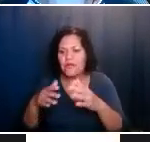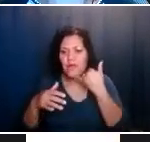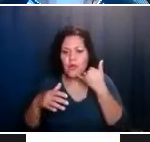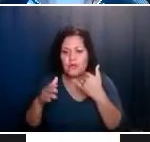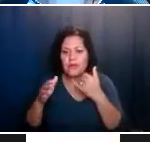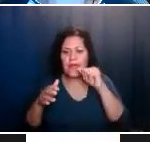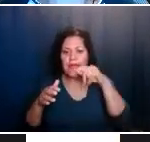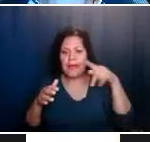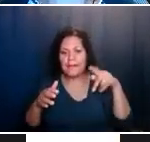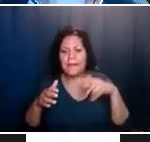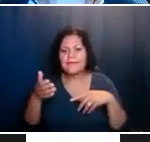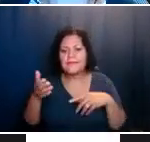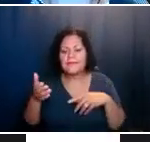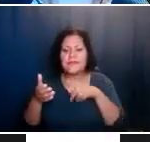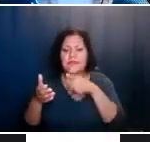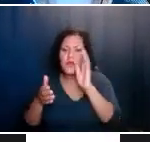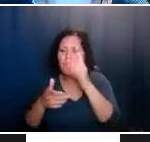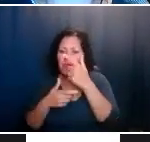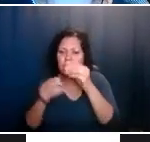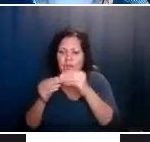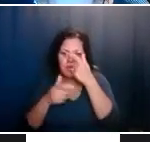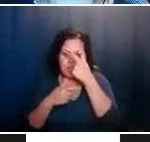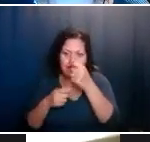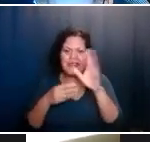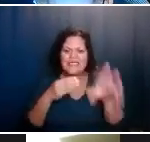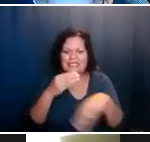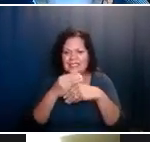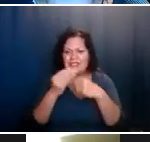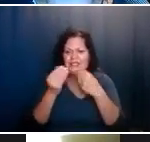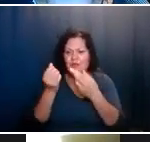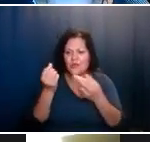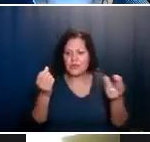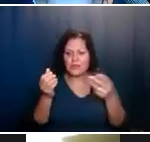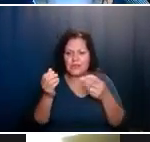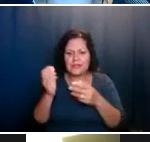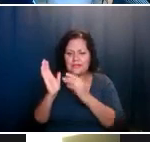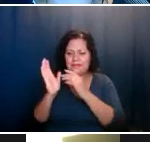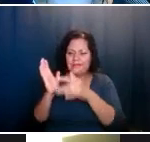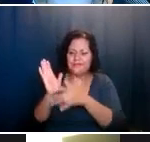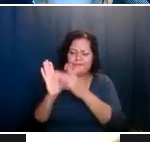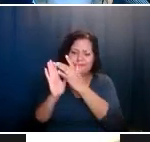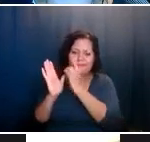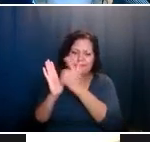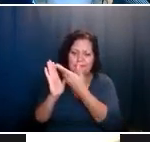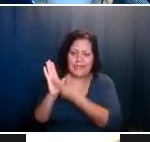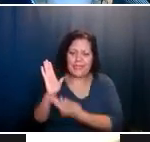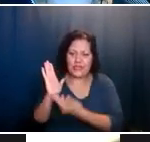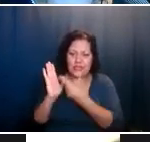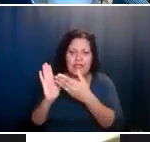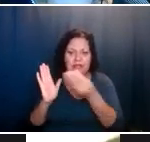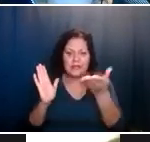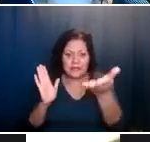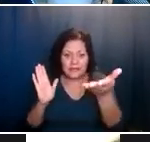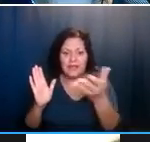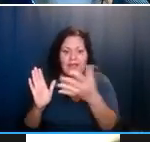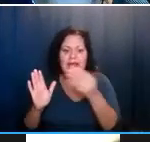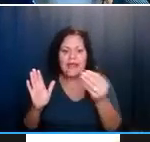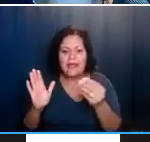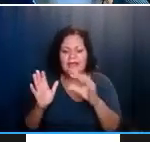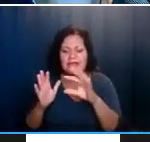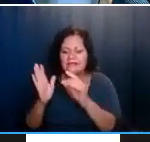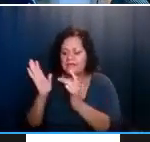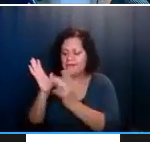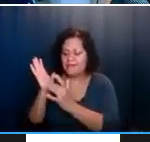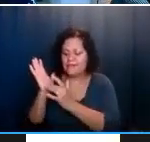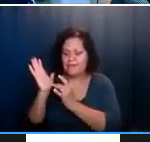going to be just more interested in these additional resources down here, as well as these options down at the bottom.